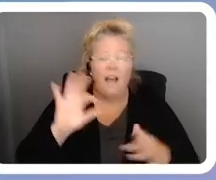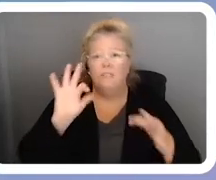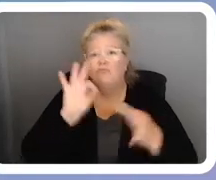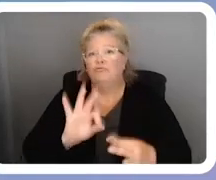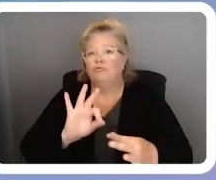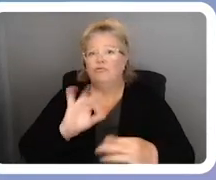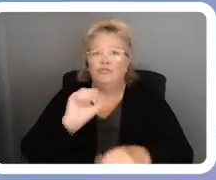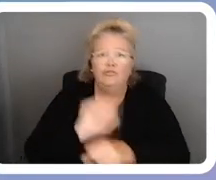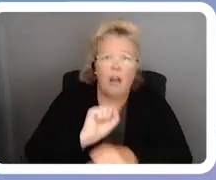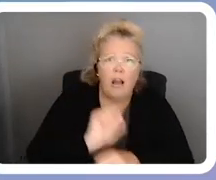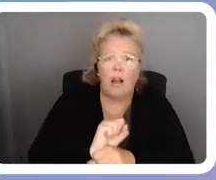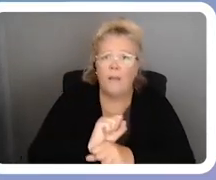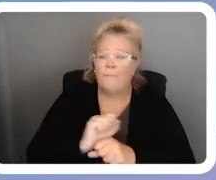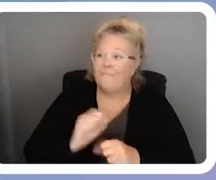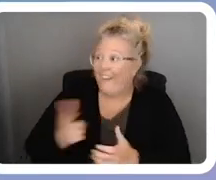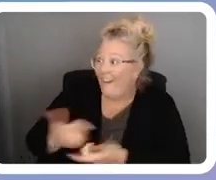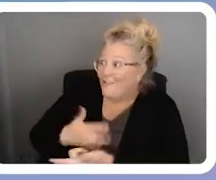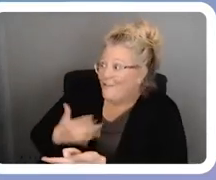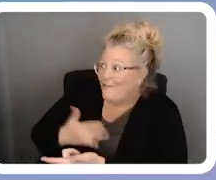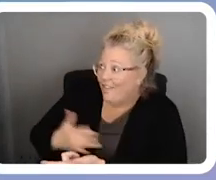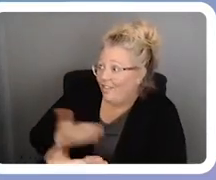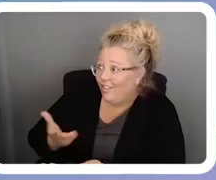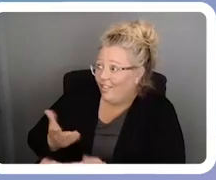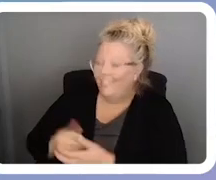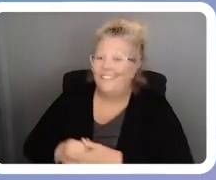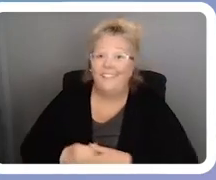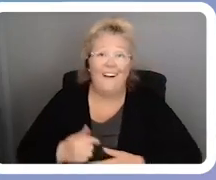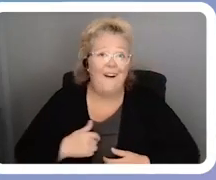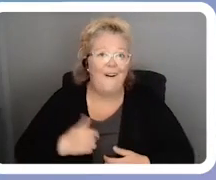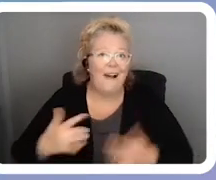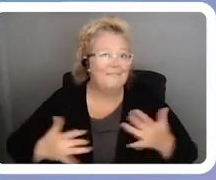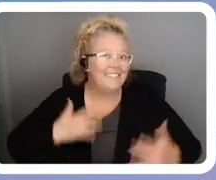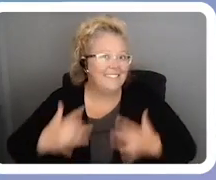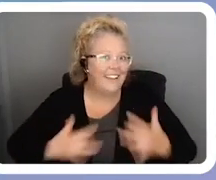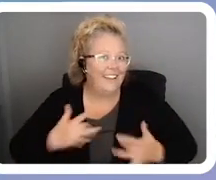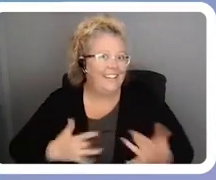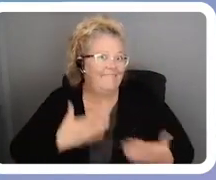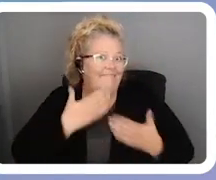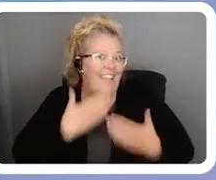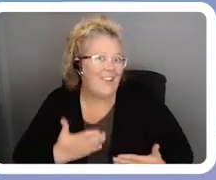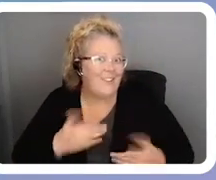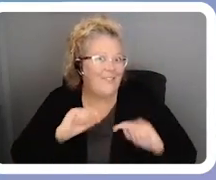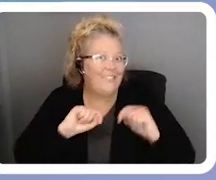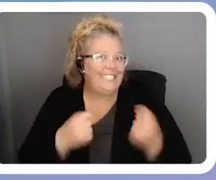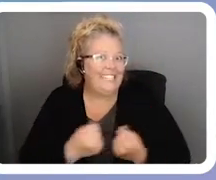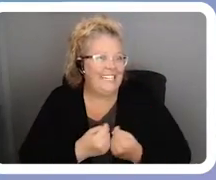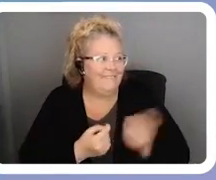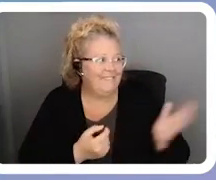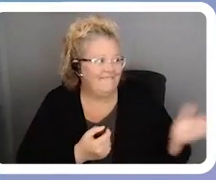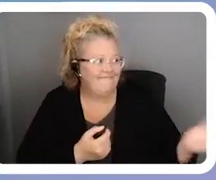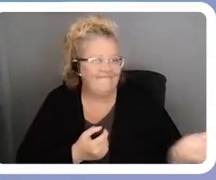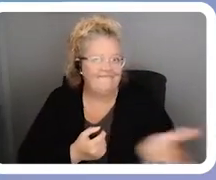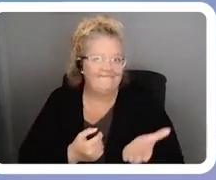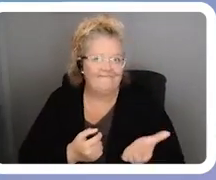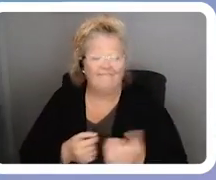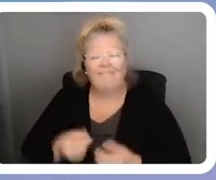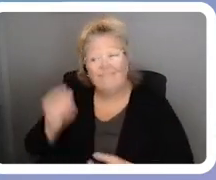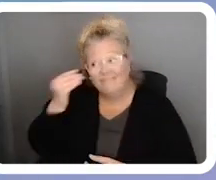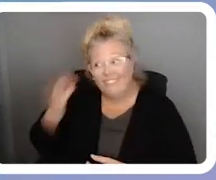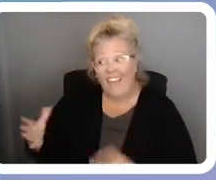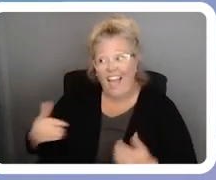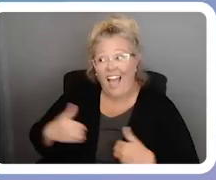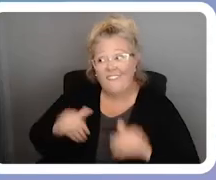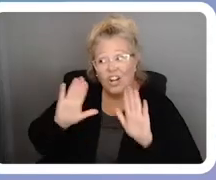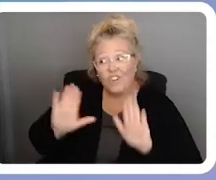Year? I am so very excited, thanks to this team right here. So we have a great award for